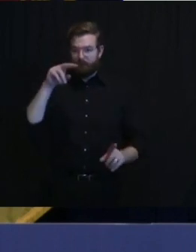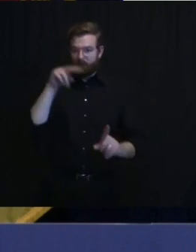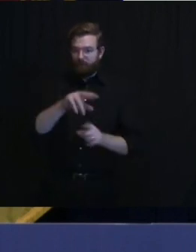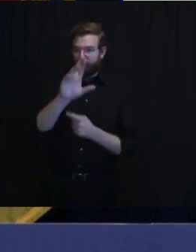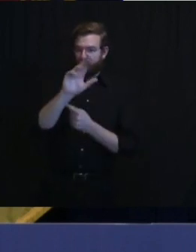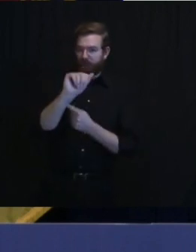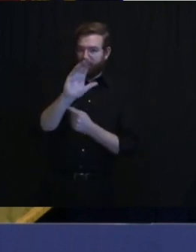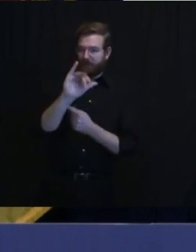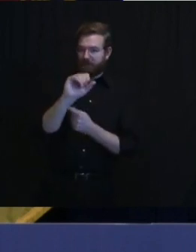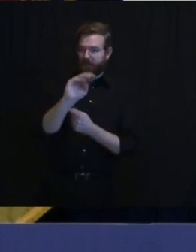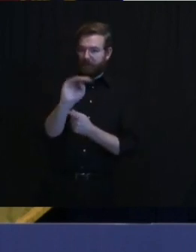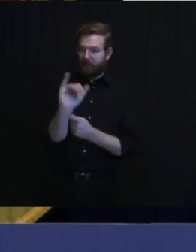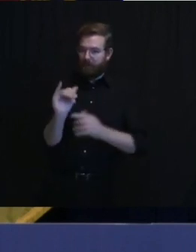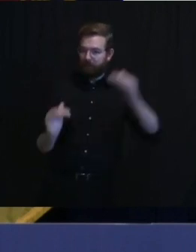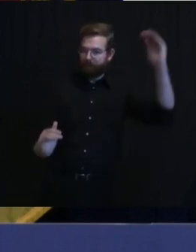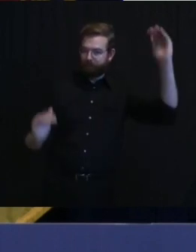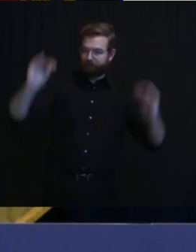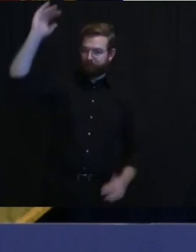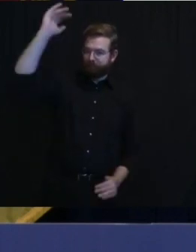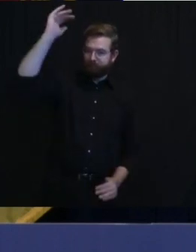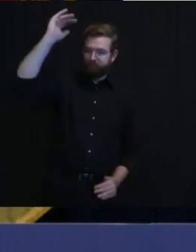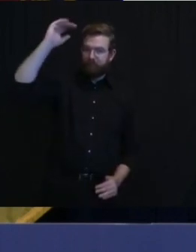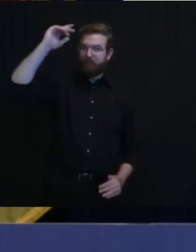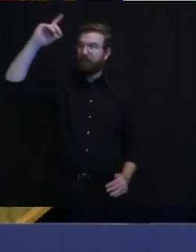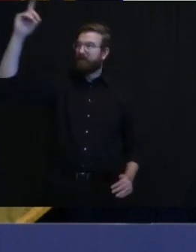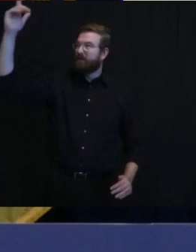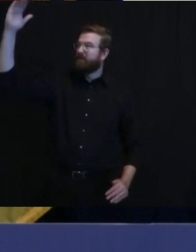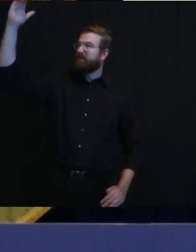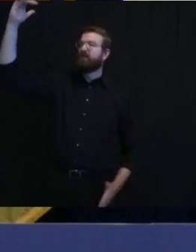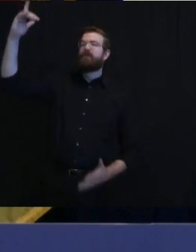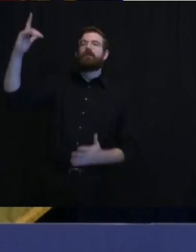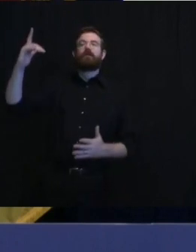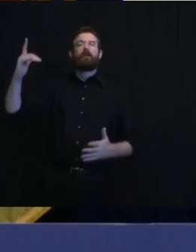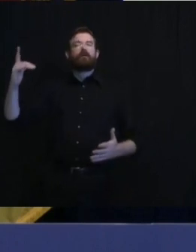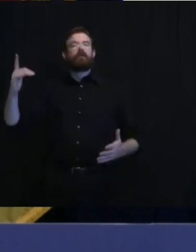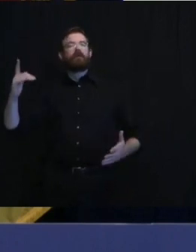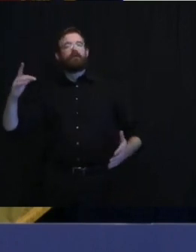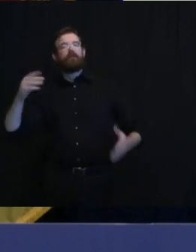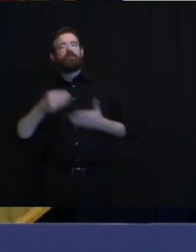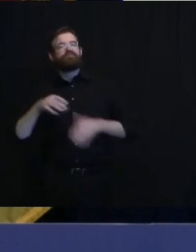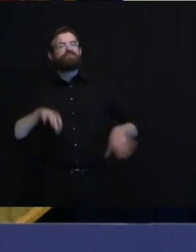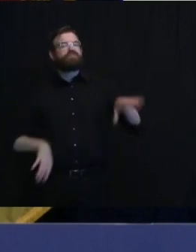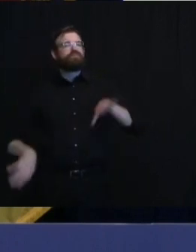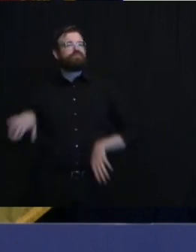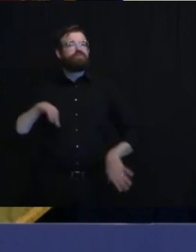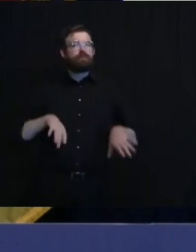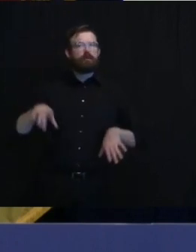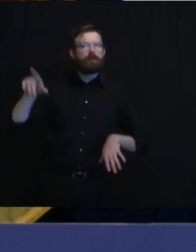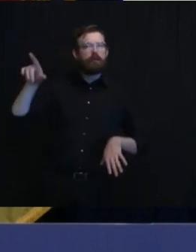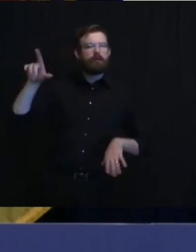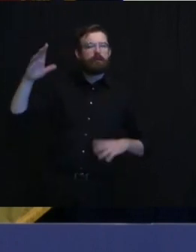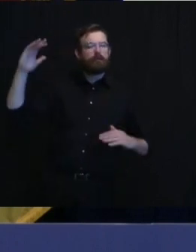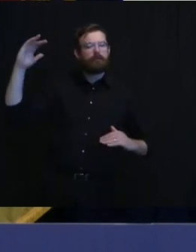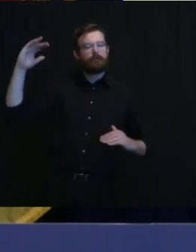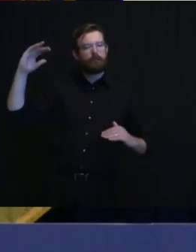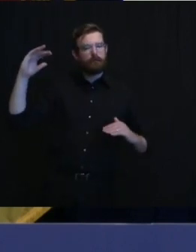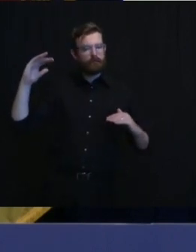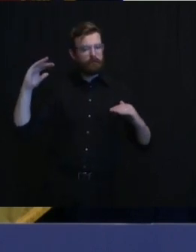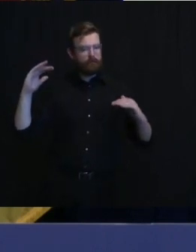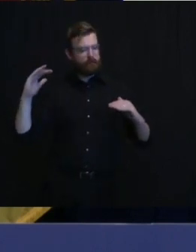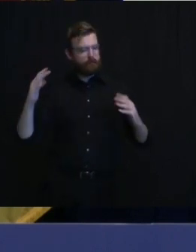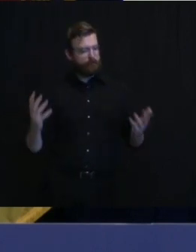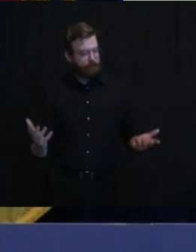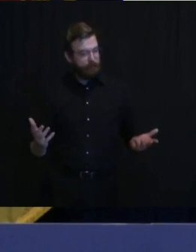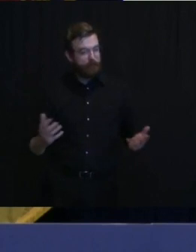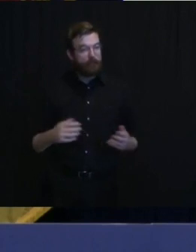hope and expectation, but Judy and the education team will at the end of the day have to, working with all the superintendents